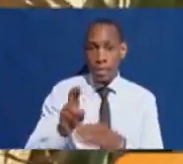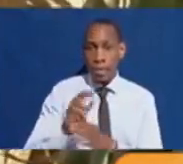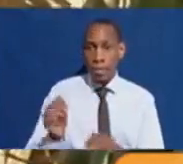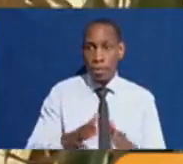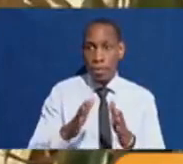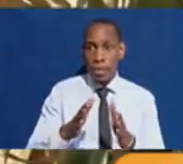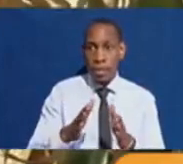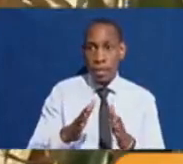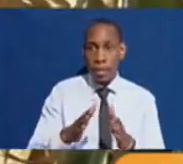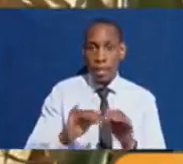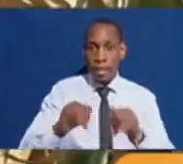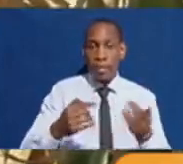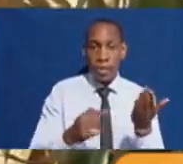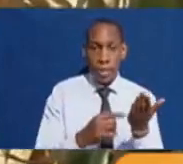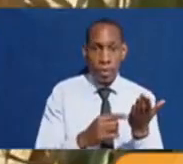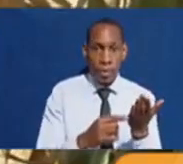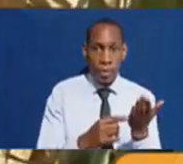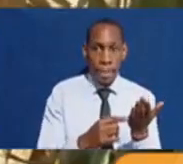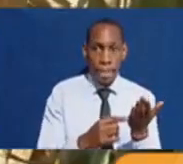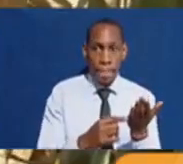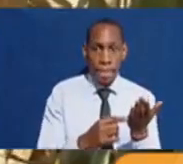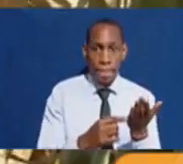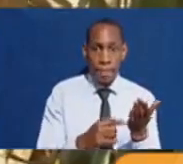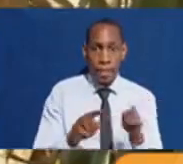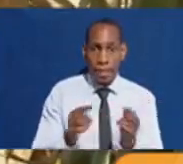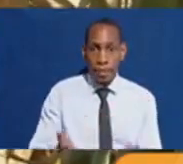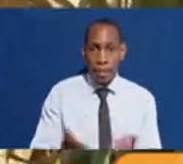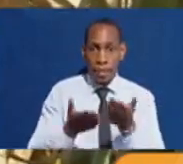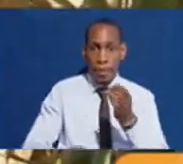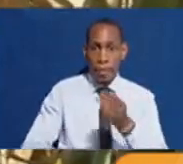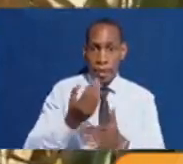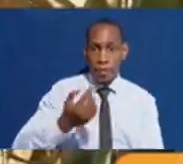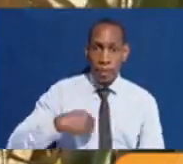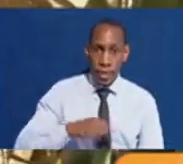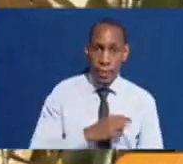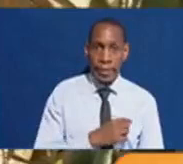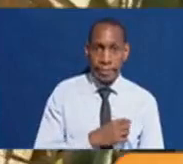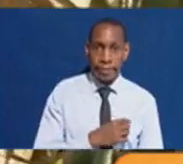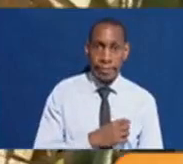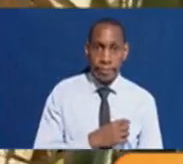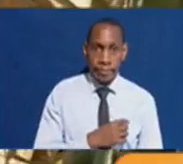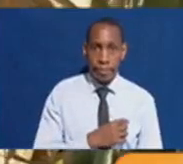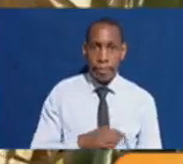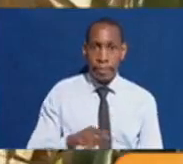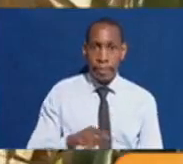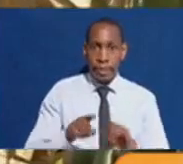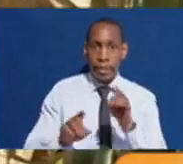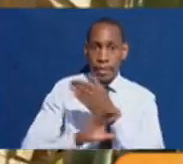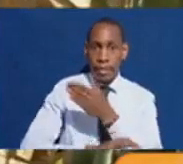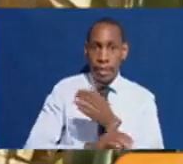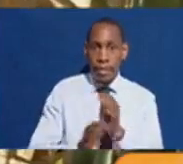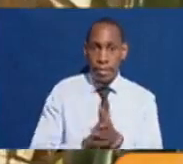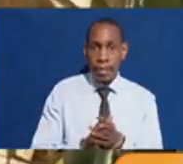of more modern technologies and therefore enhancing our productivity, and the country getting value